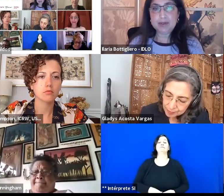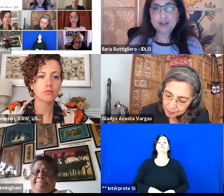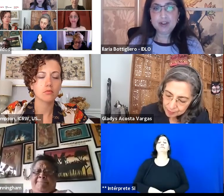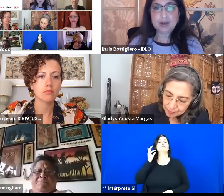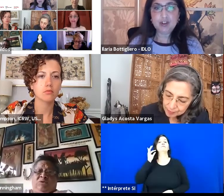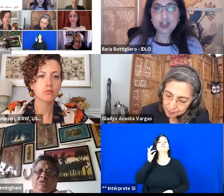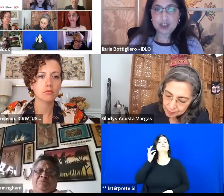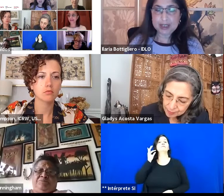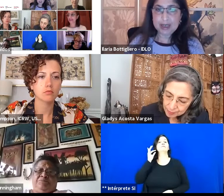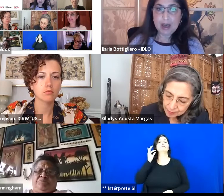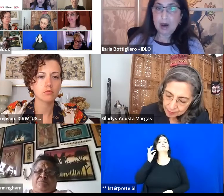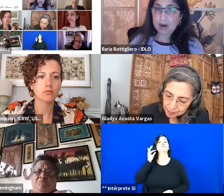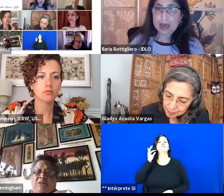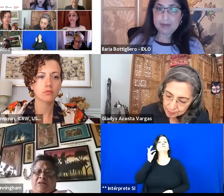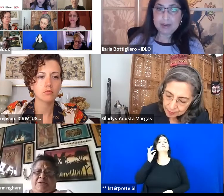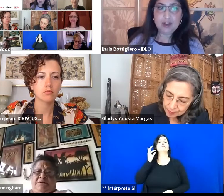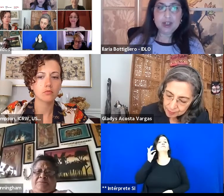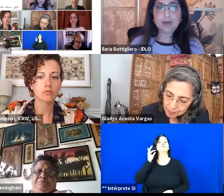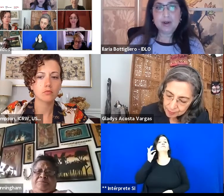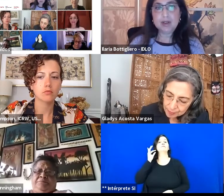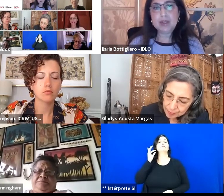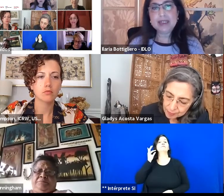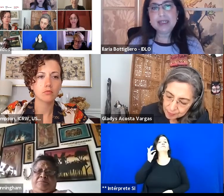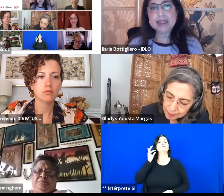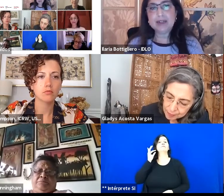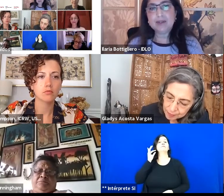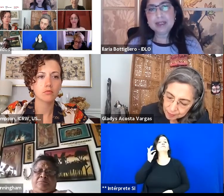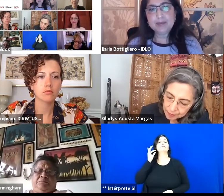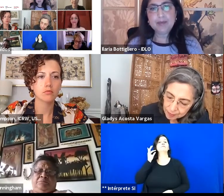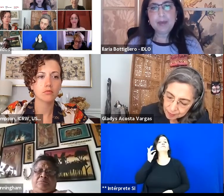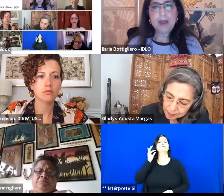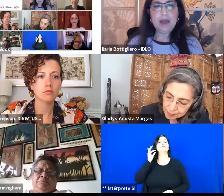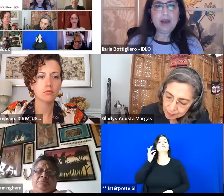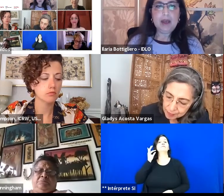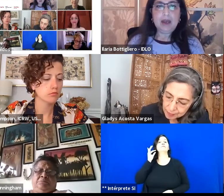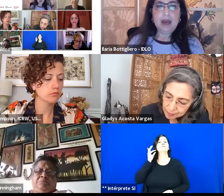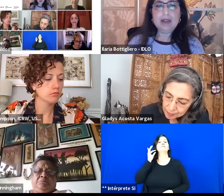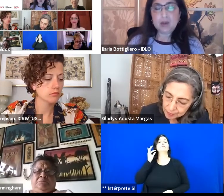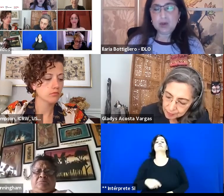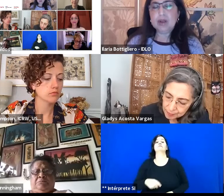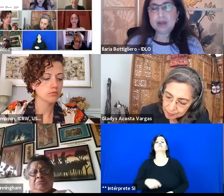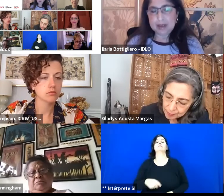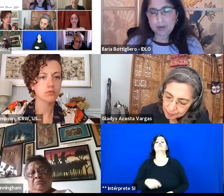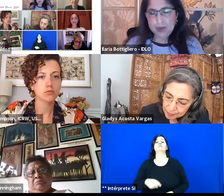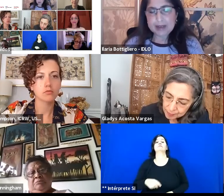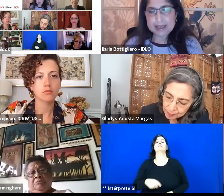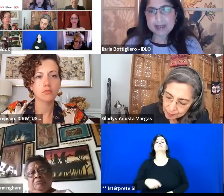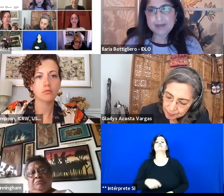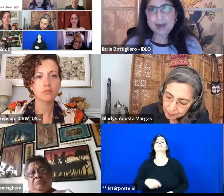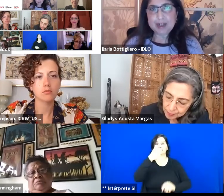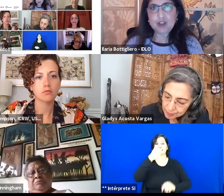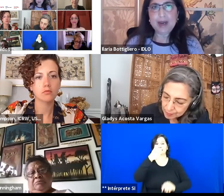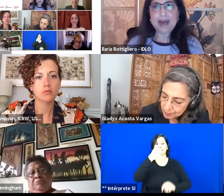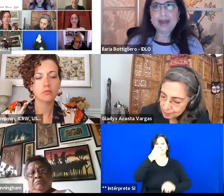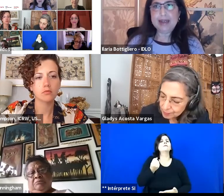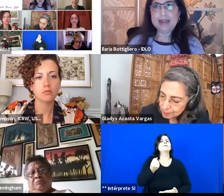of the professional judges on average across OECD countries. Although we are still